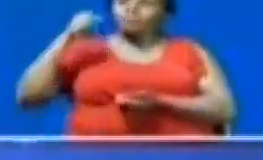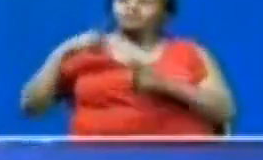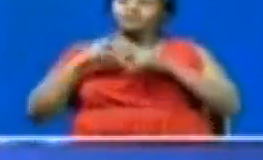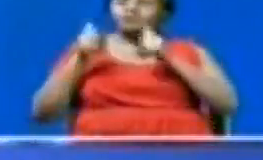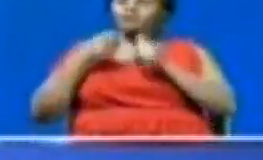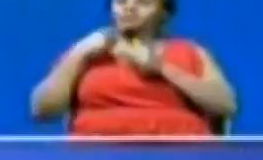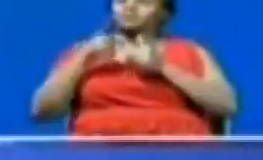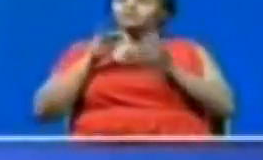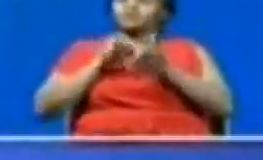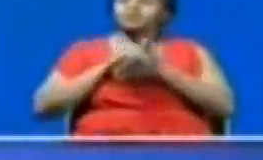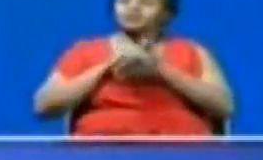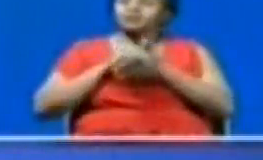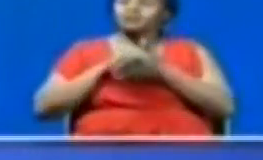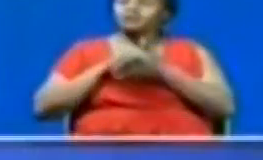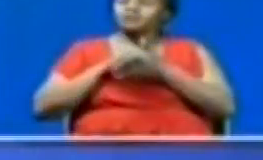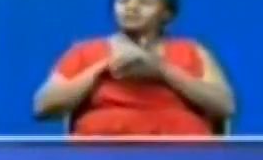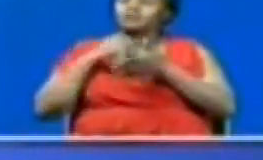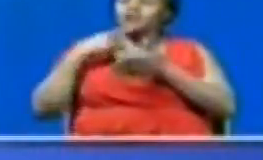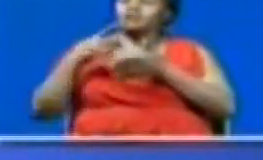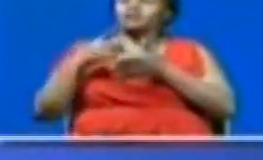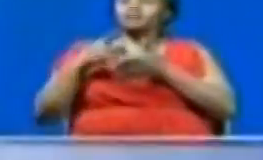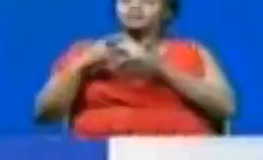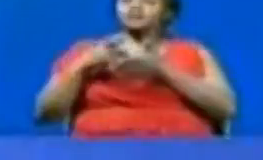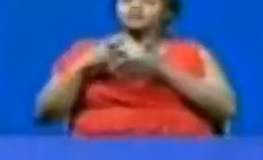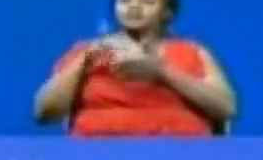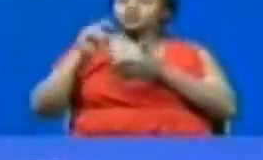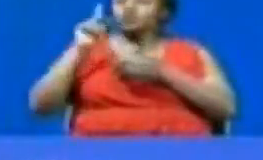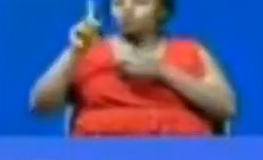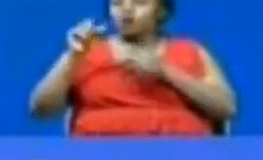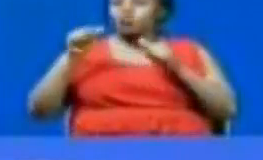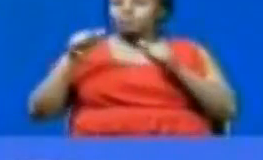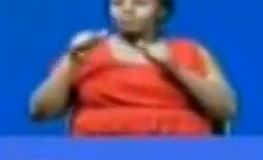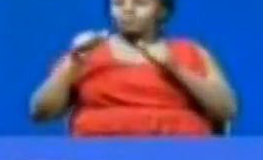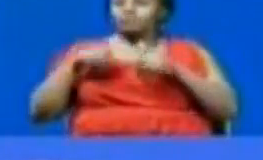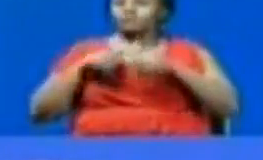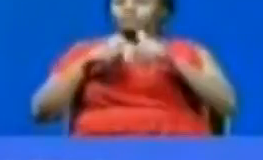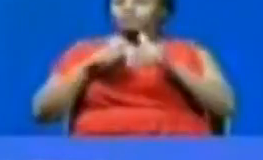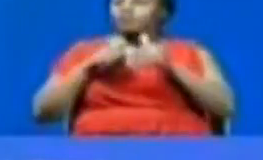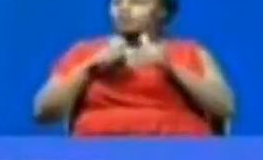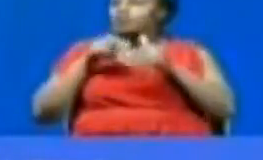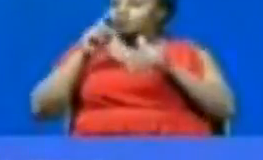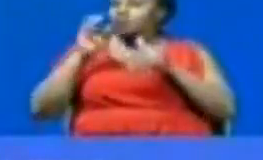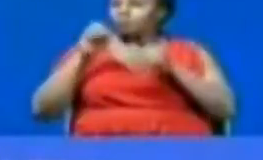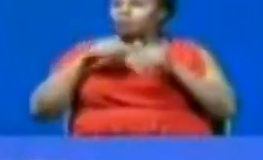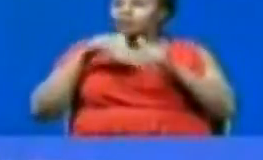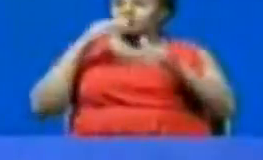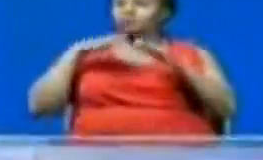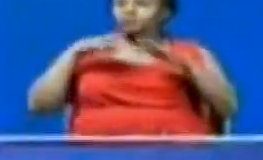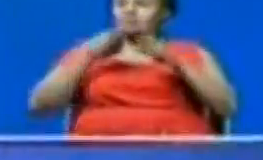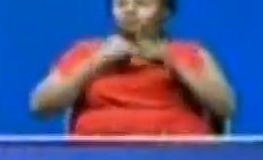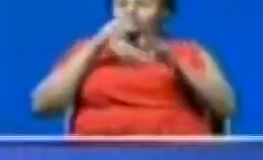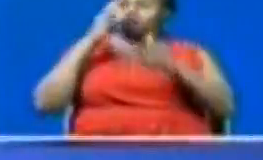Ni wambia kwamba kama vile Lakidube alisema, no one can stop reggae. No one can stop